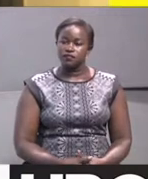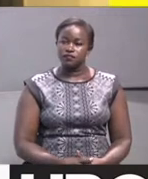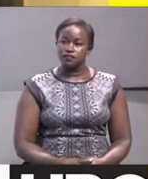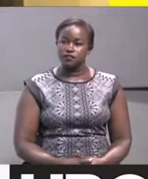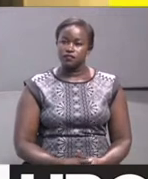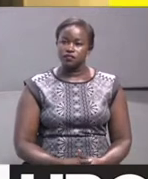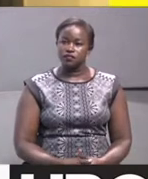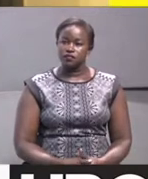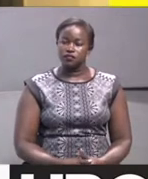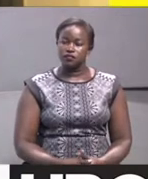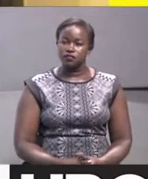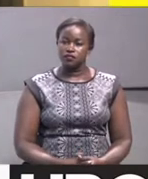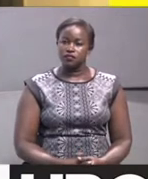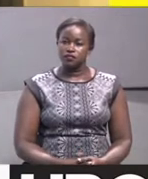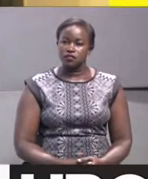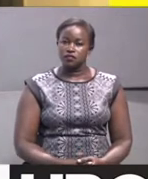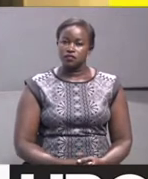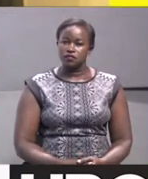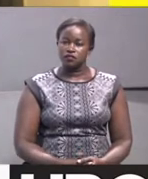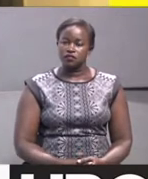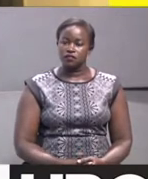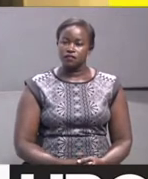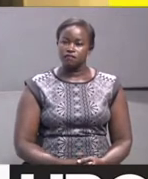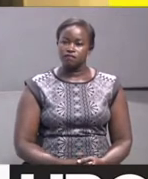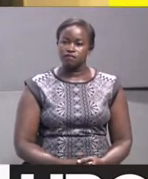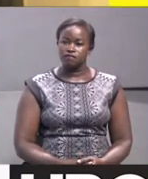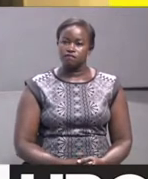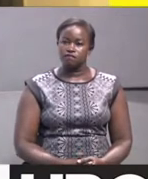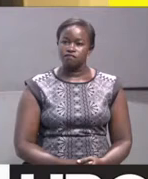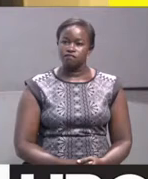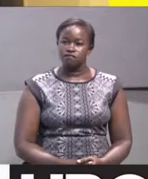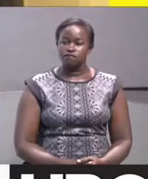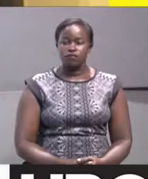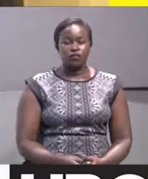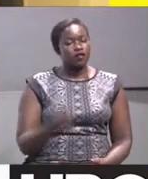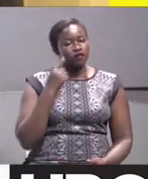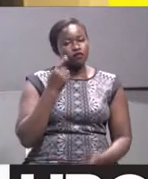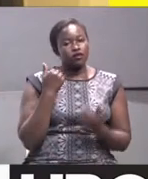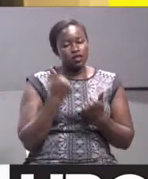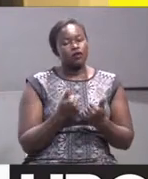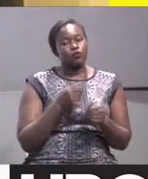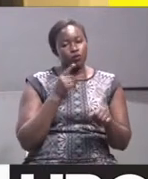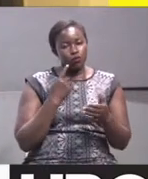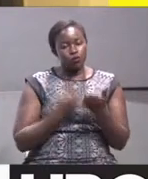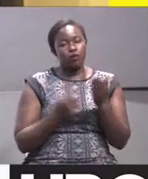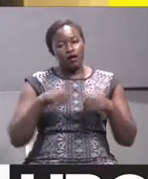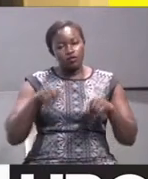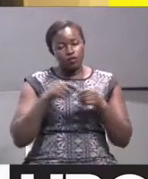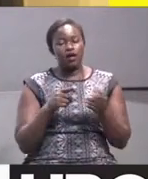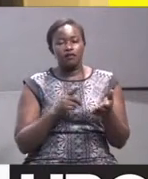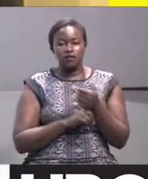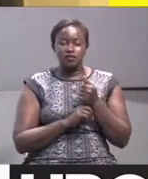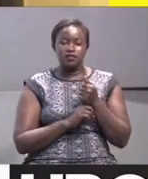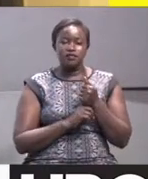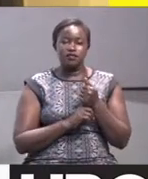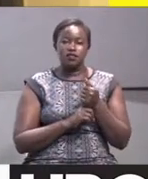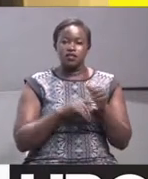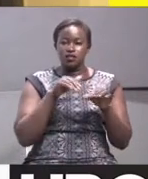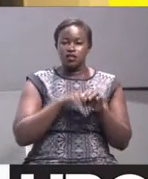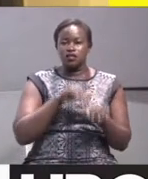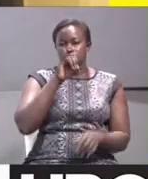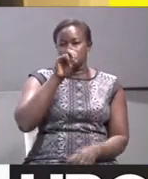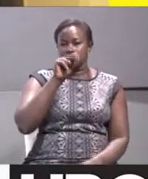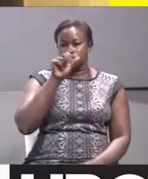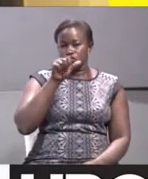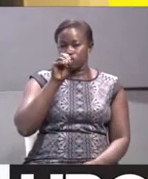the reforms so far achieved in execution of her mandate as the regulator of insolvency law and practice in